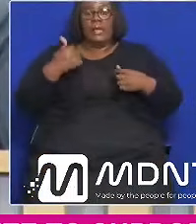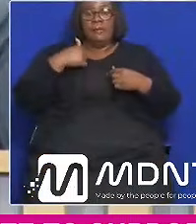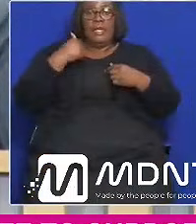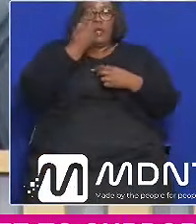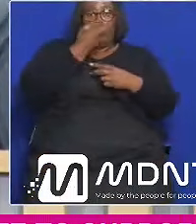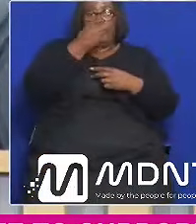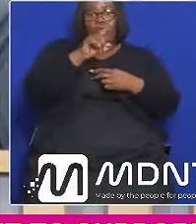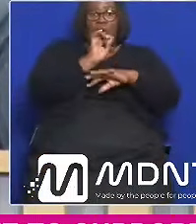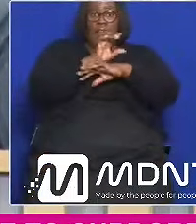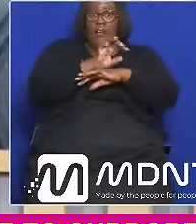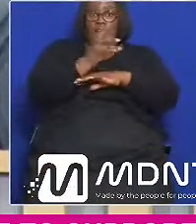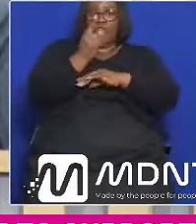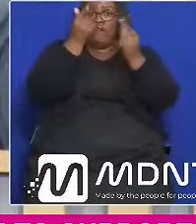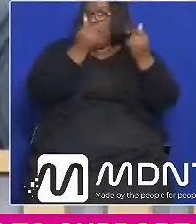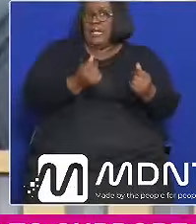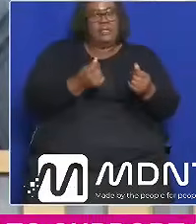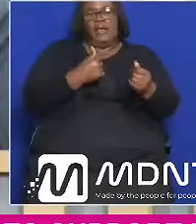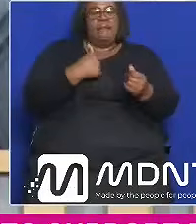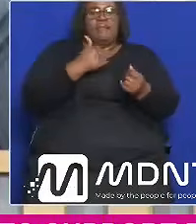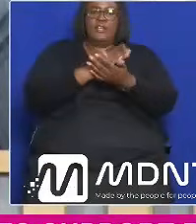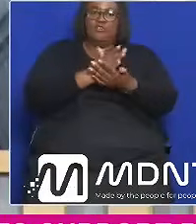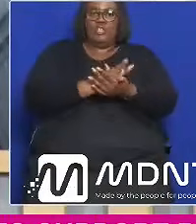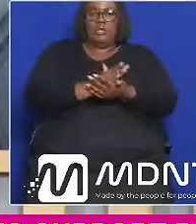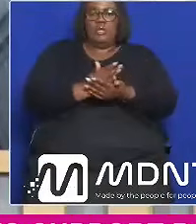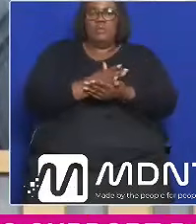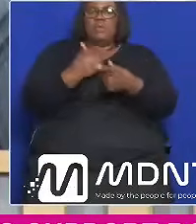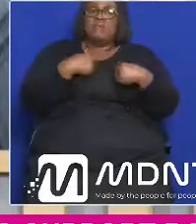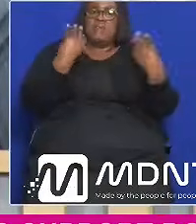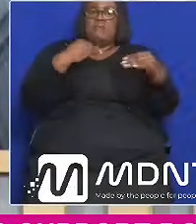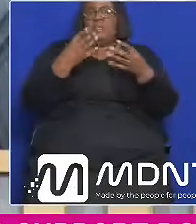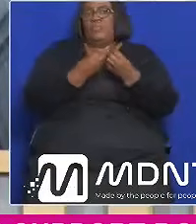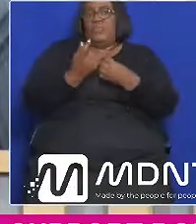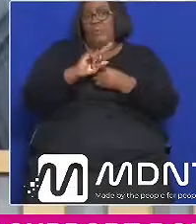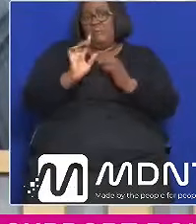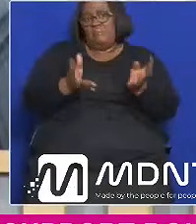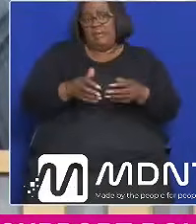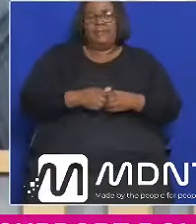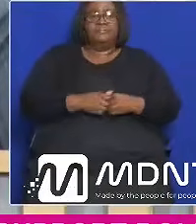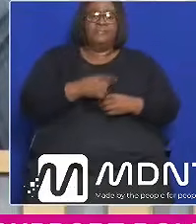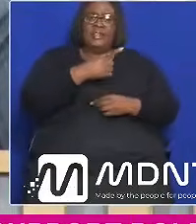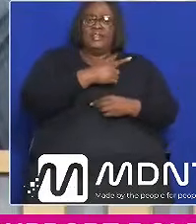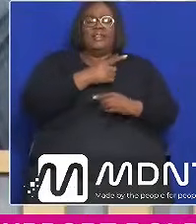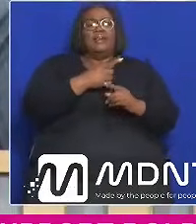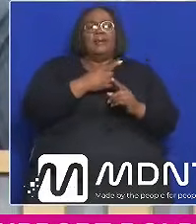to show him what am I currently busy with. Did he ever invest in this venture?